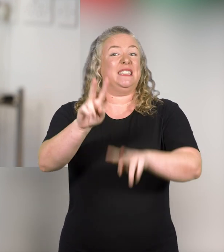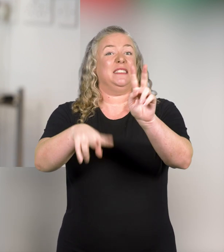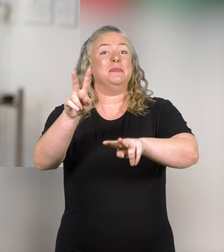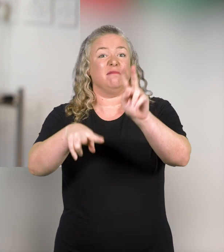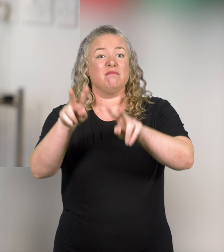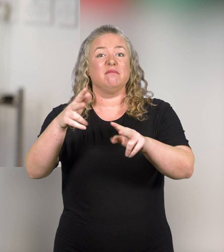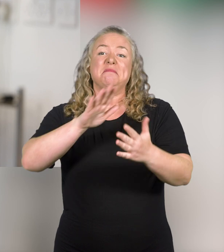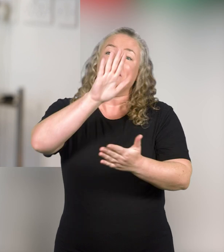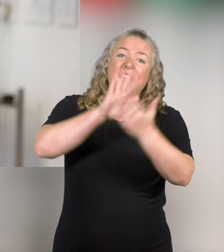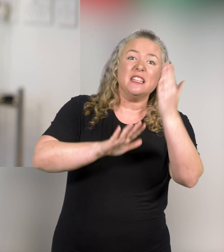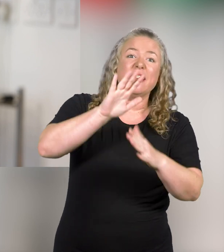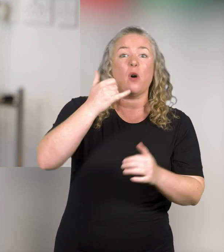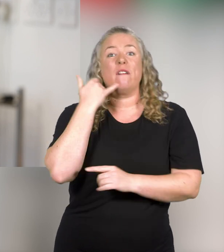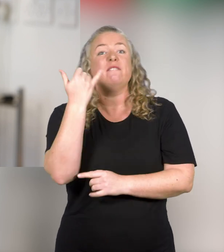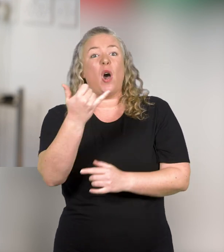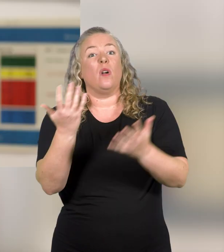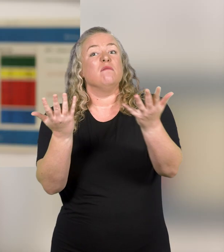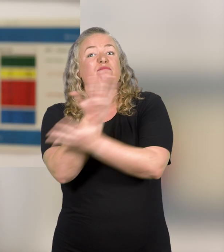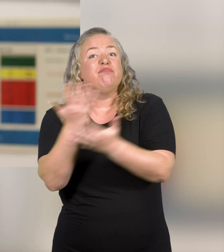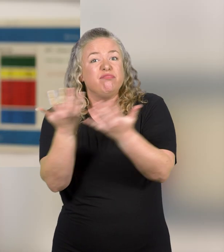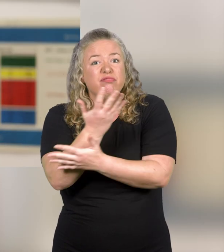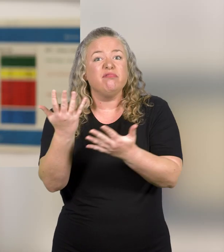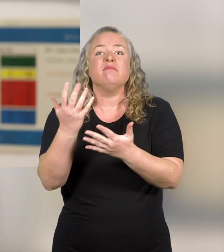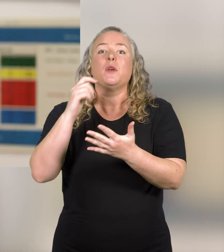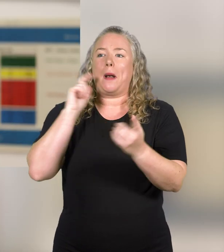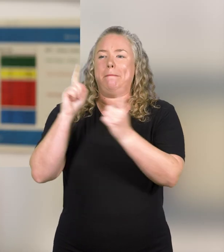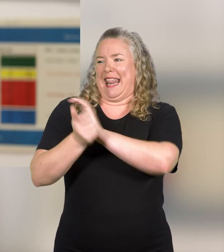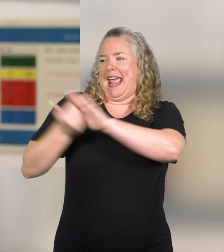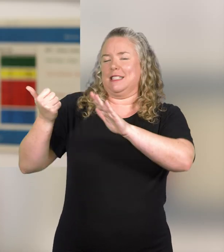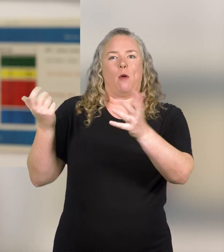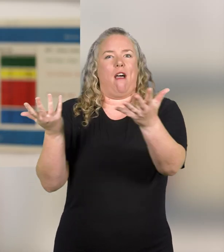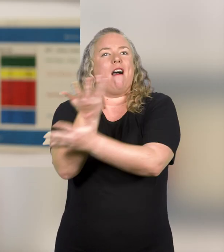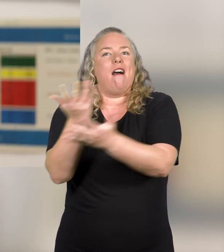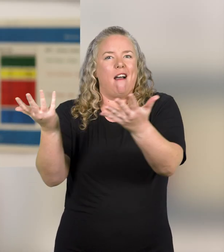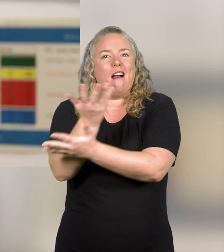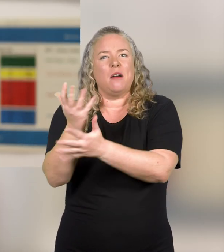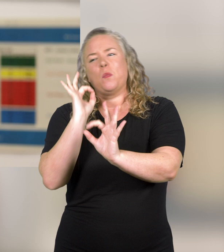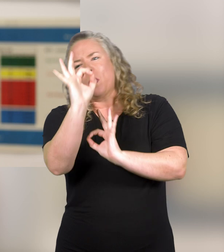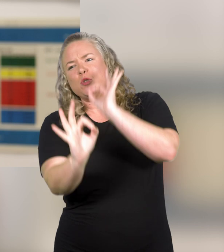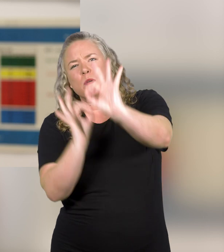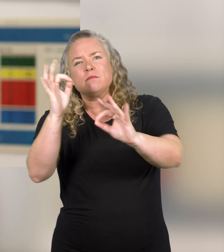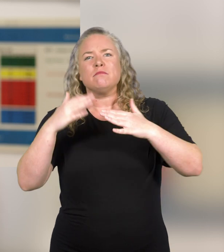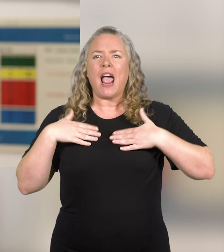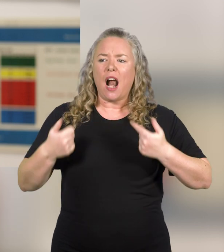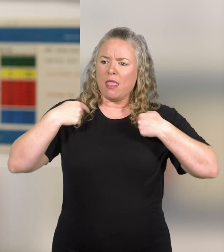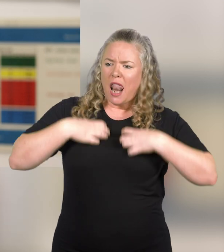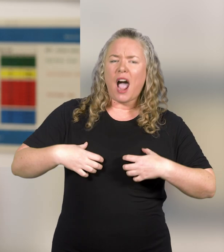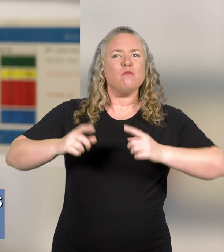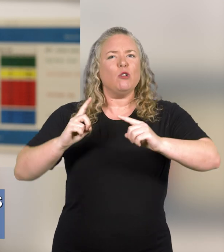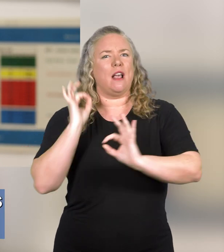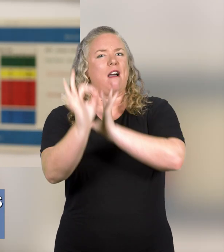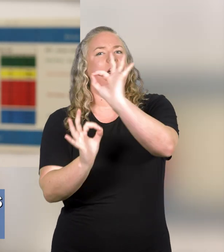an assessment and that may be face-to-face or it may be a telephone assessment. During the assessment you'll meet one of our expert